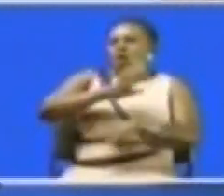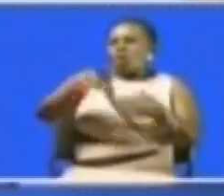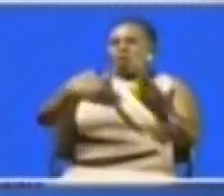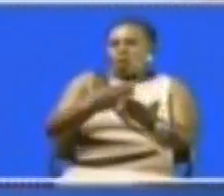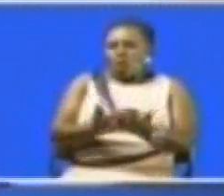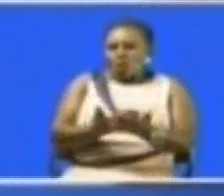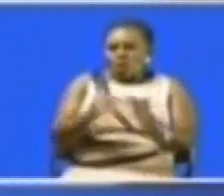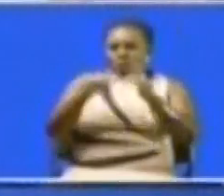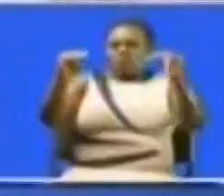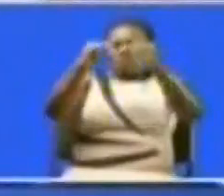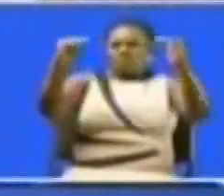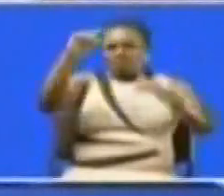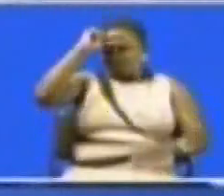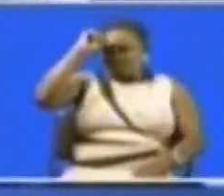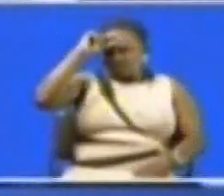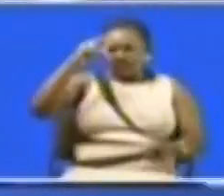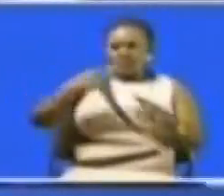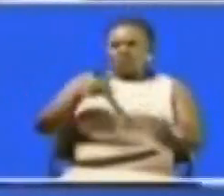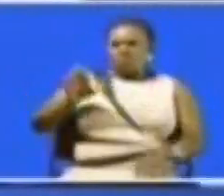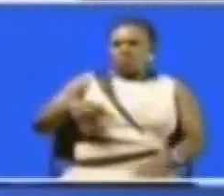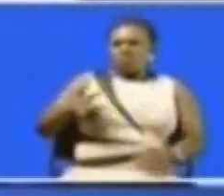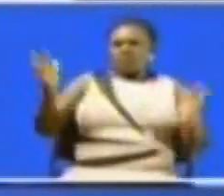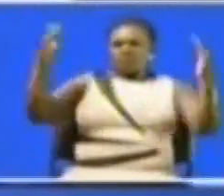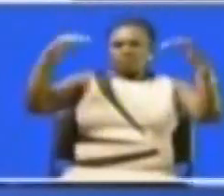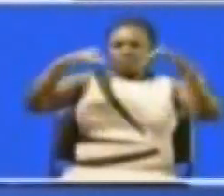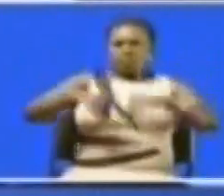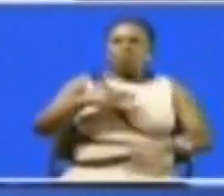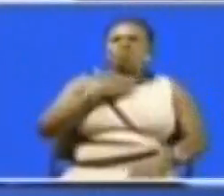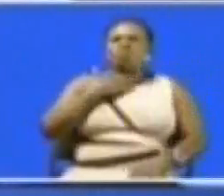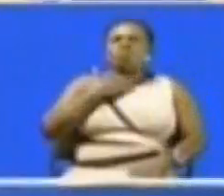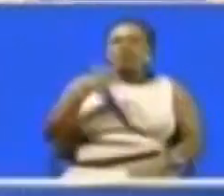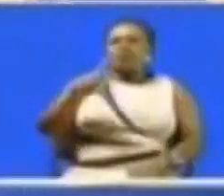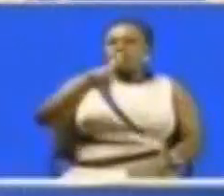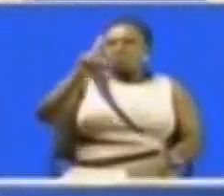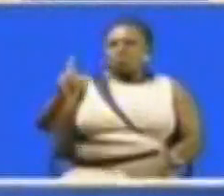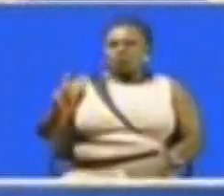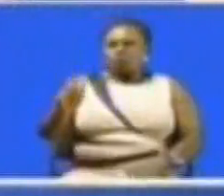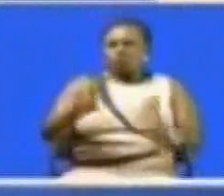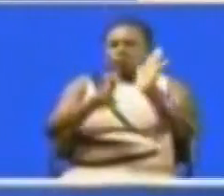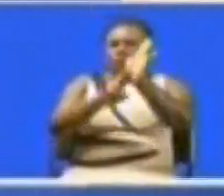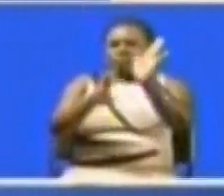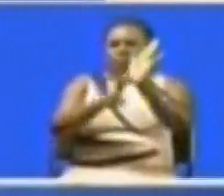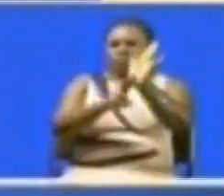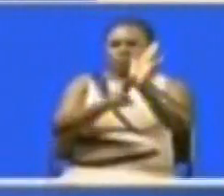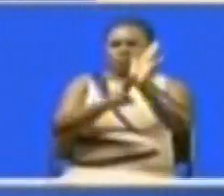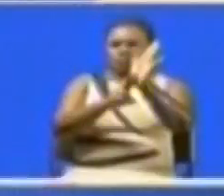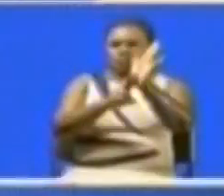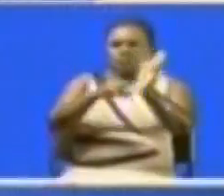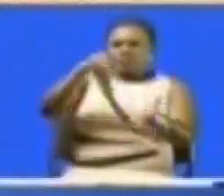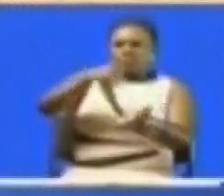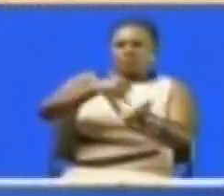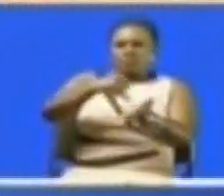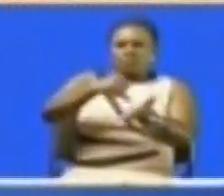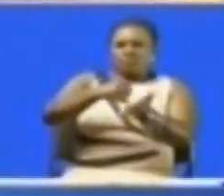tiers of government. Instead, the Women Caucus is pushing to have the question on representation feature prominently in a